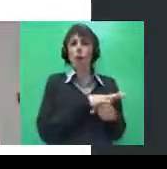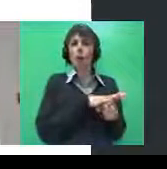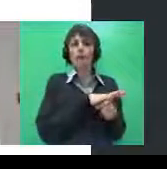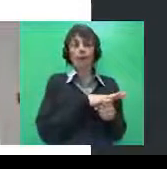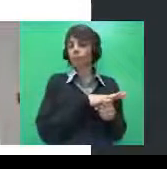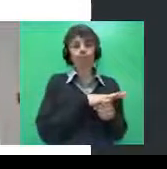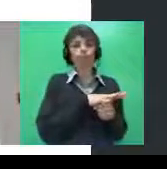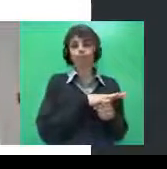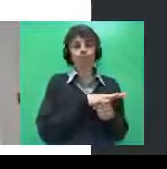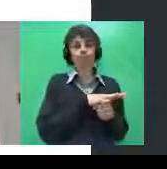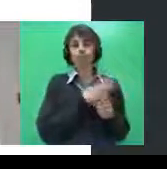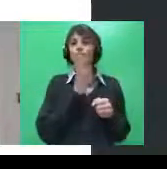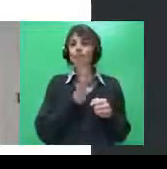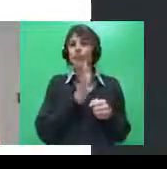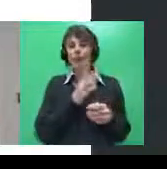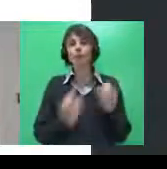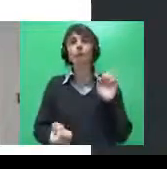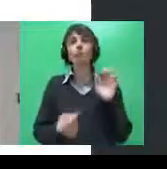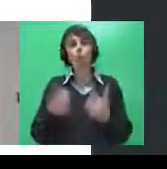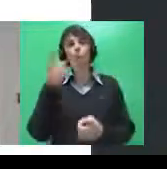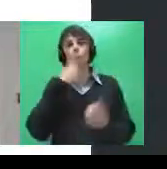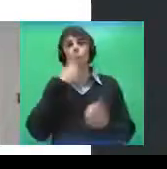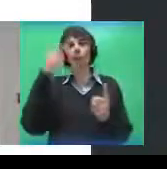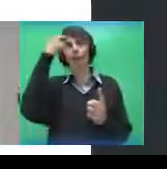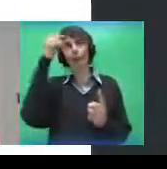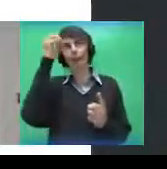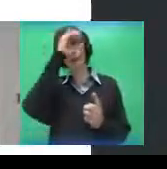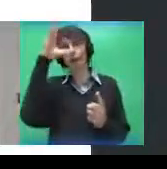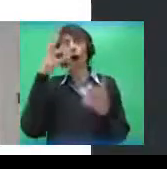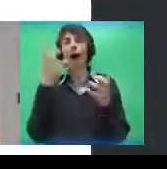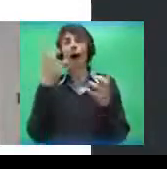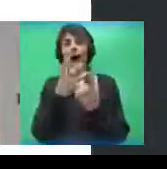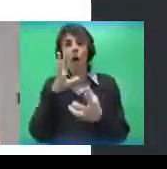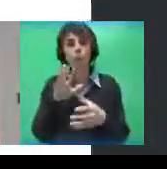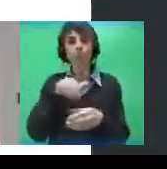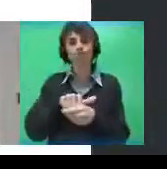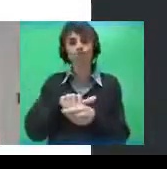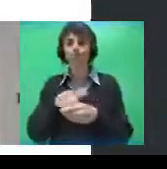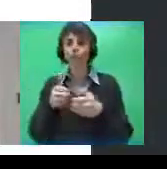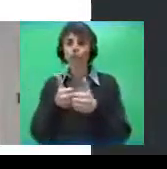has to be considered and embedded into our thinking and how we support people generally.